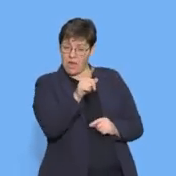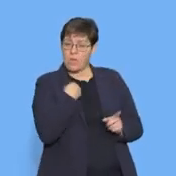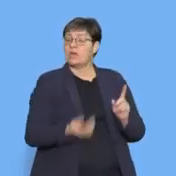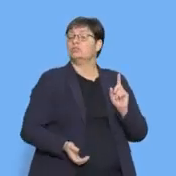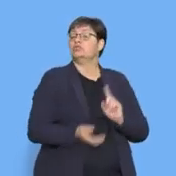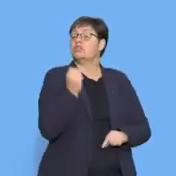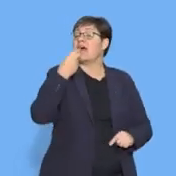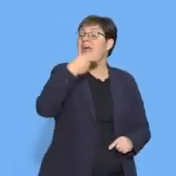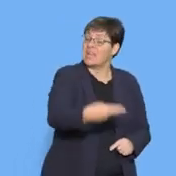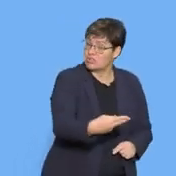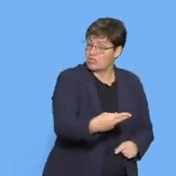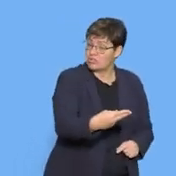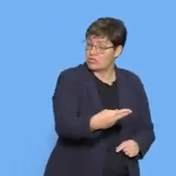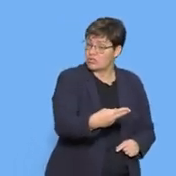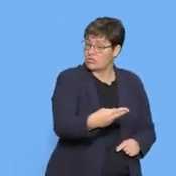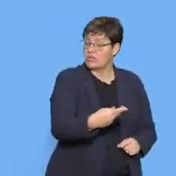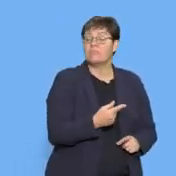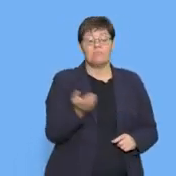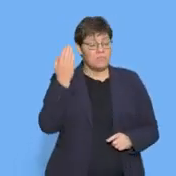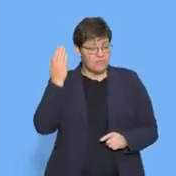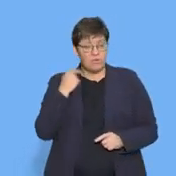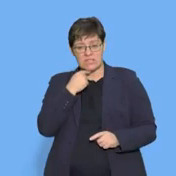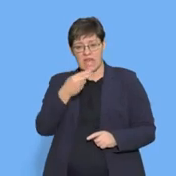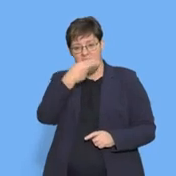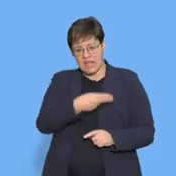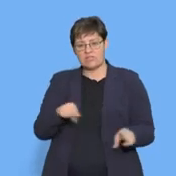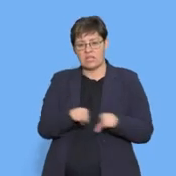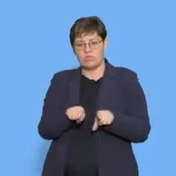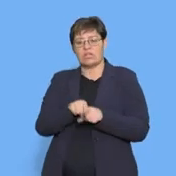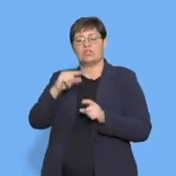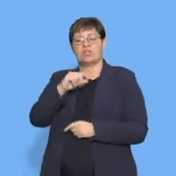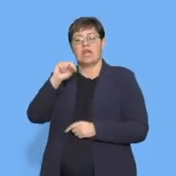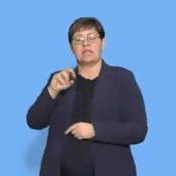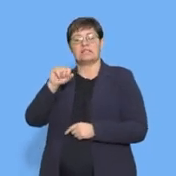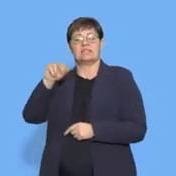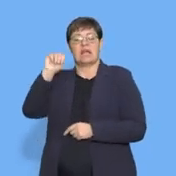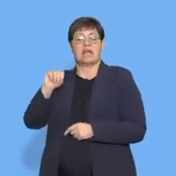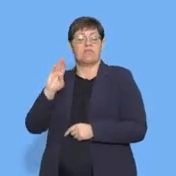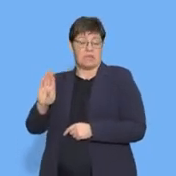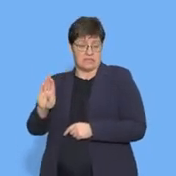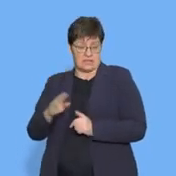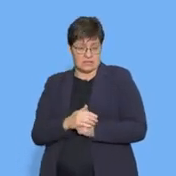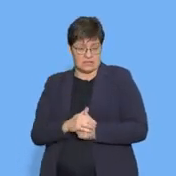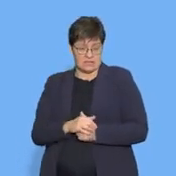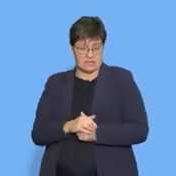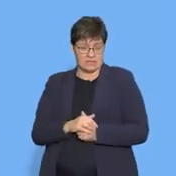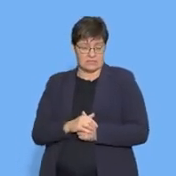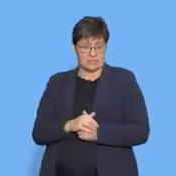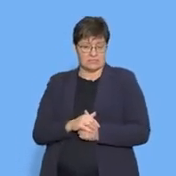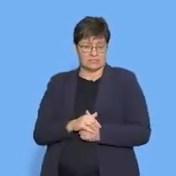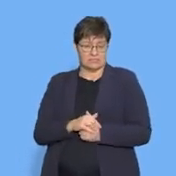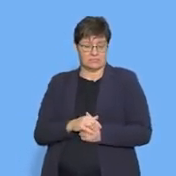Okay, but remember we were trying to find an expression for h. And earlier we said that h is equal to gn times sine of beta.